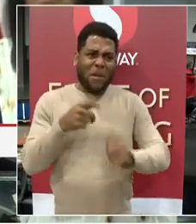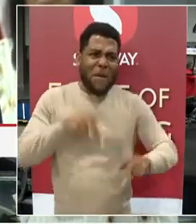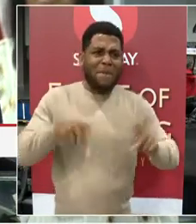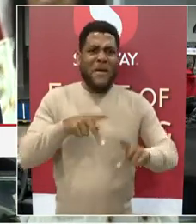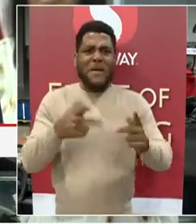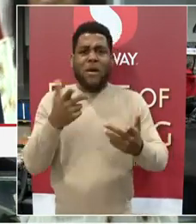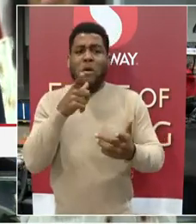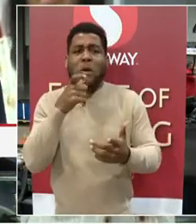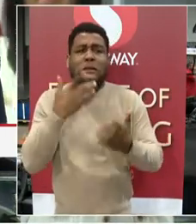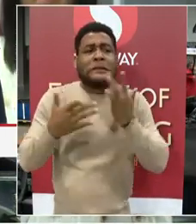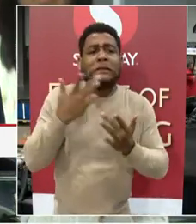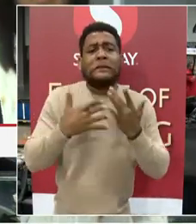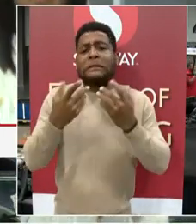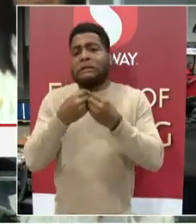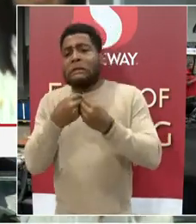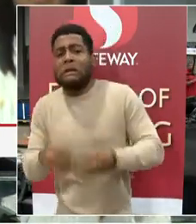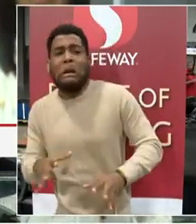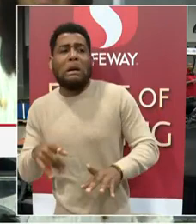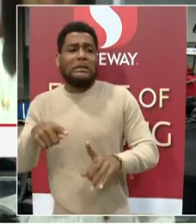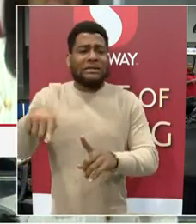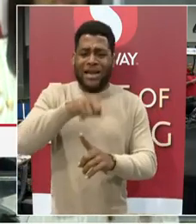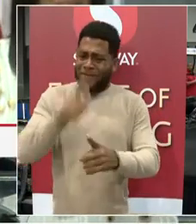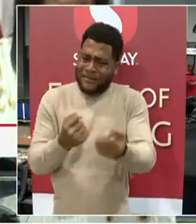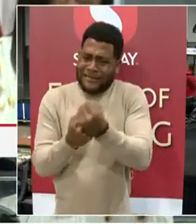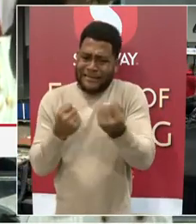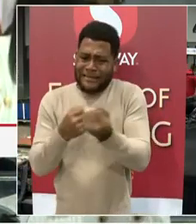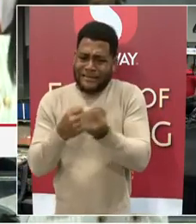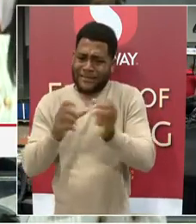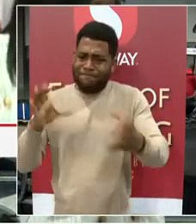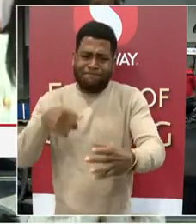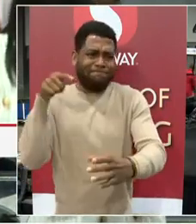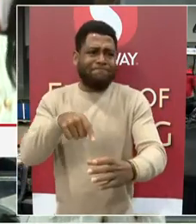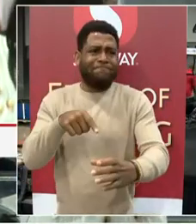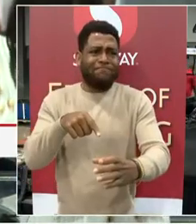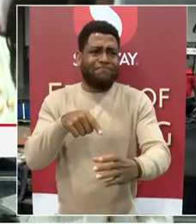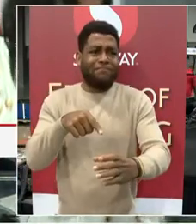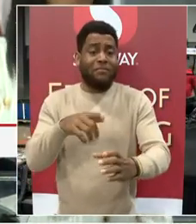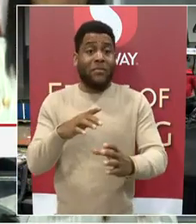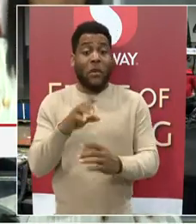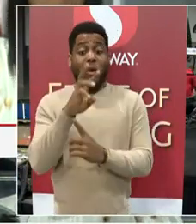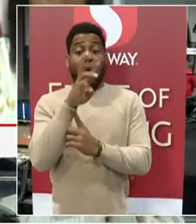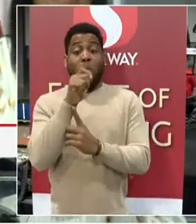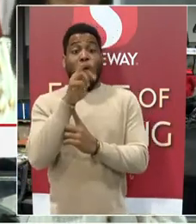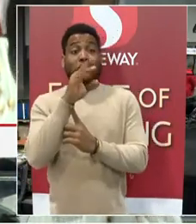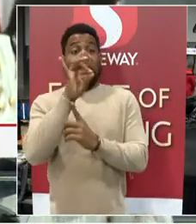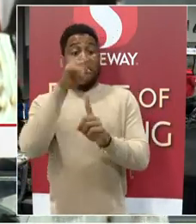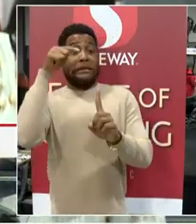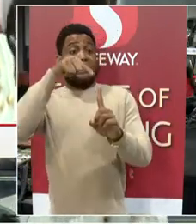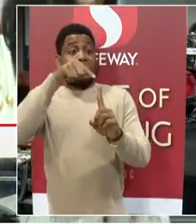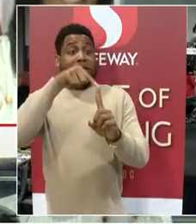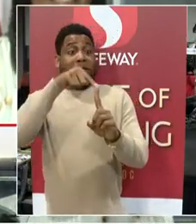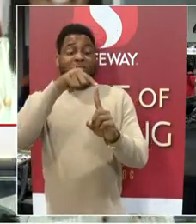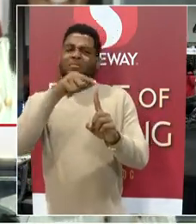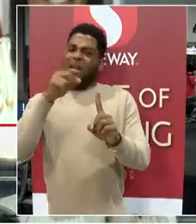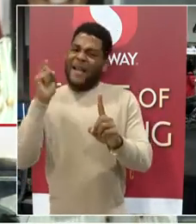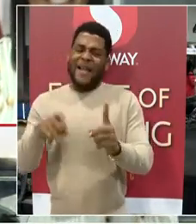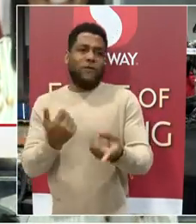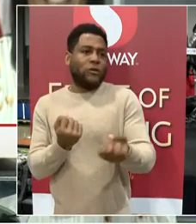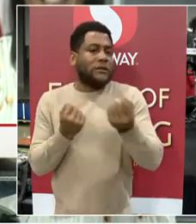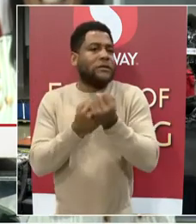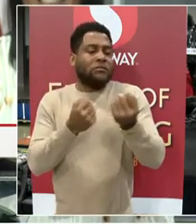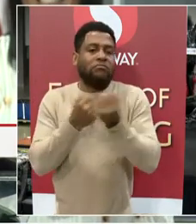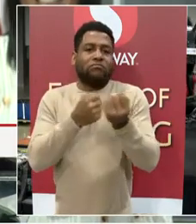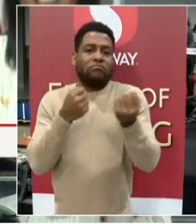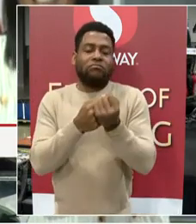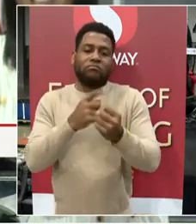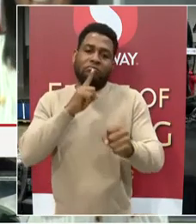8, and to be the mayor who always kept her promises about bringing every ward along. And